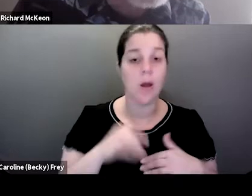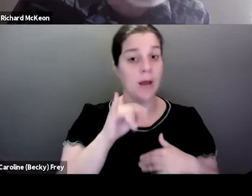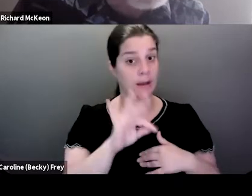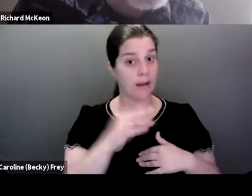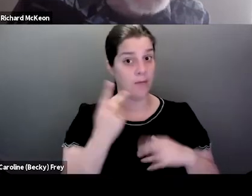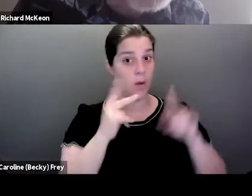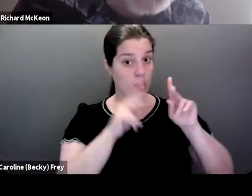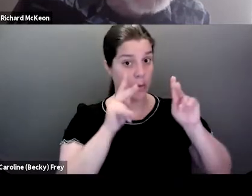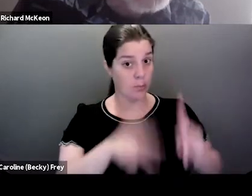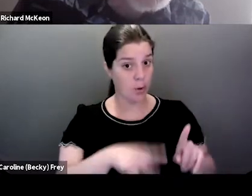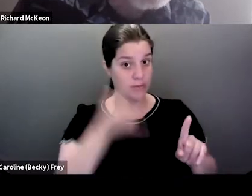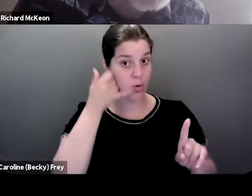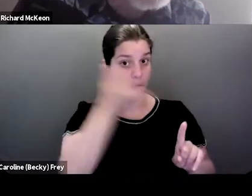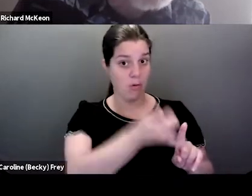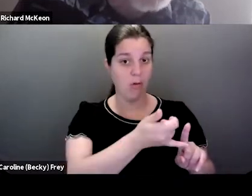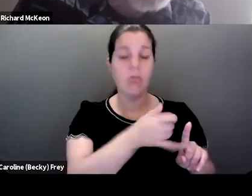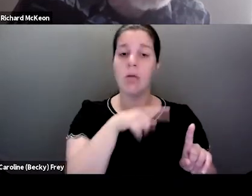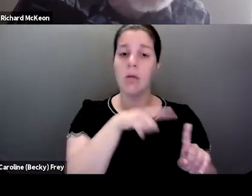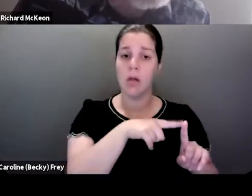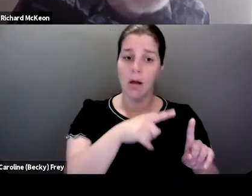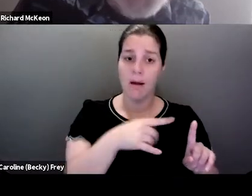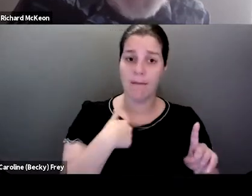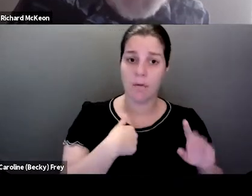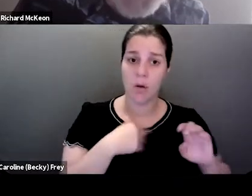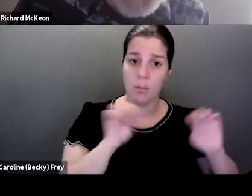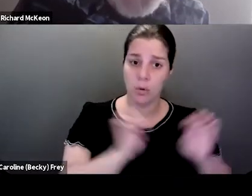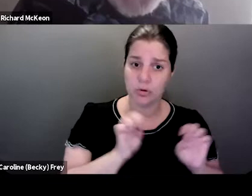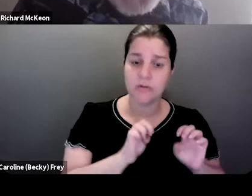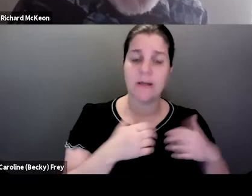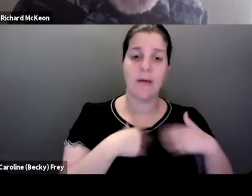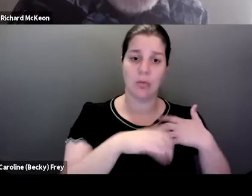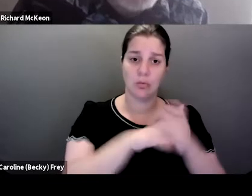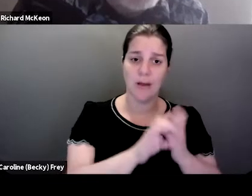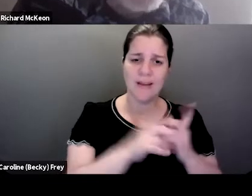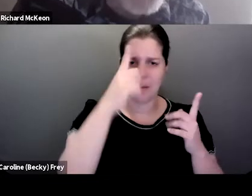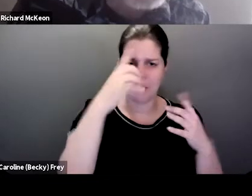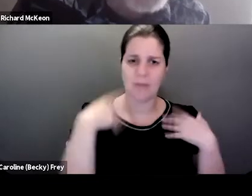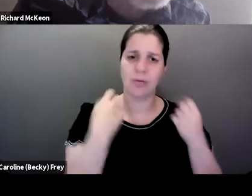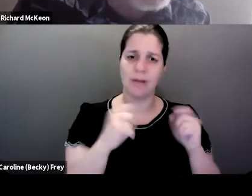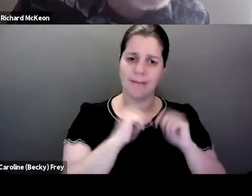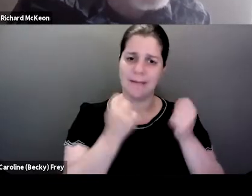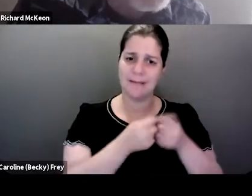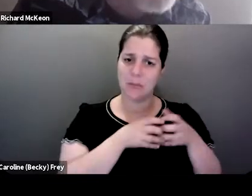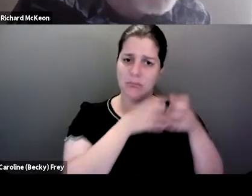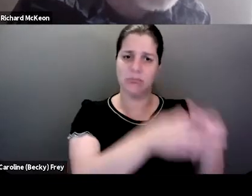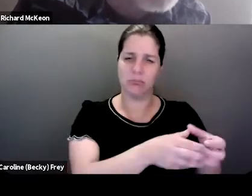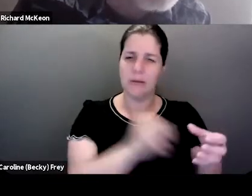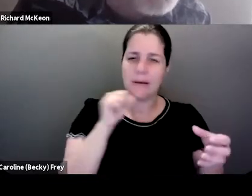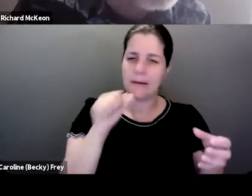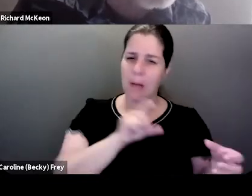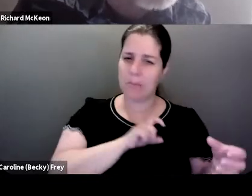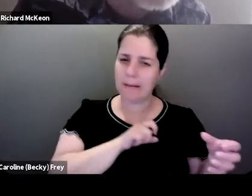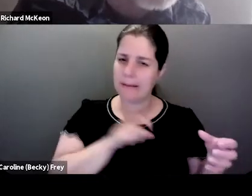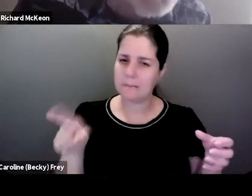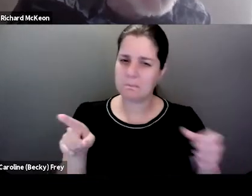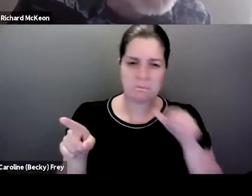crisis, if the police are not needed, that a mental health team can go there, will also be very important. Also, the